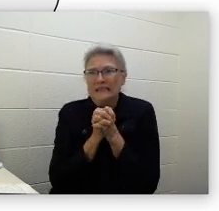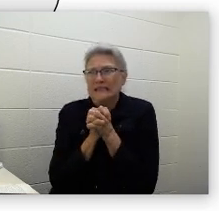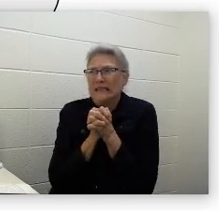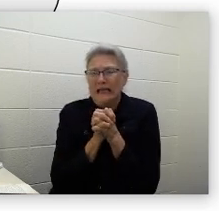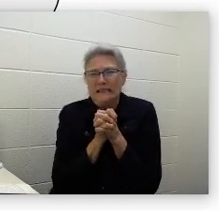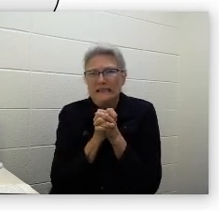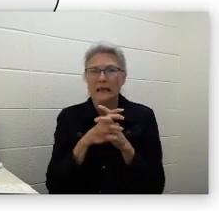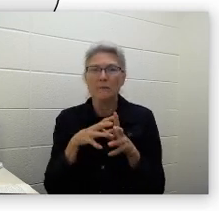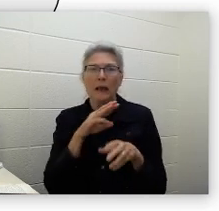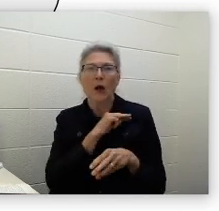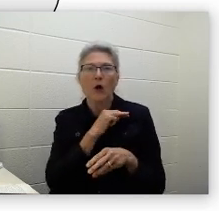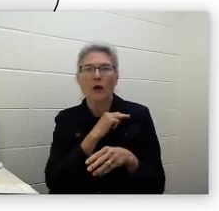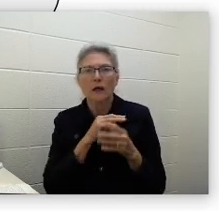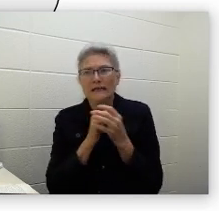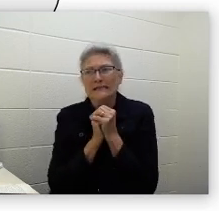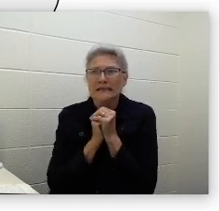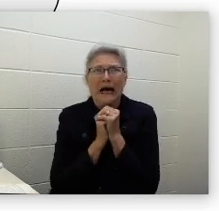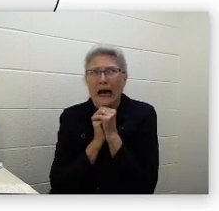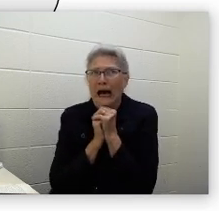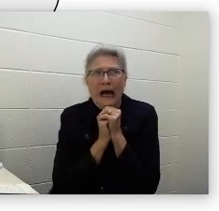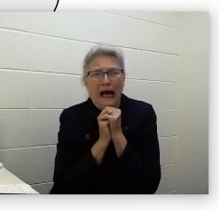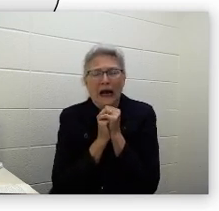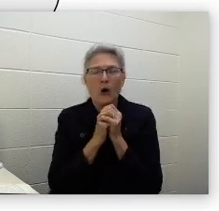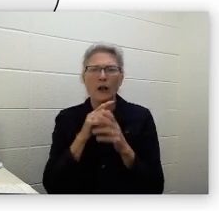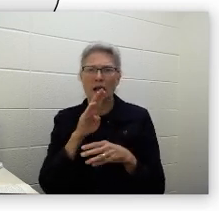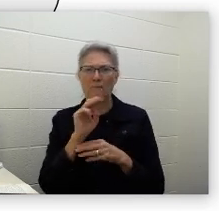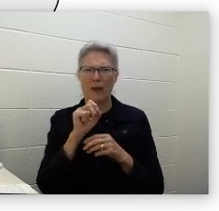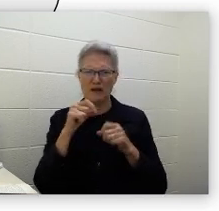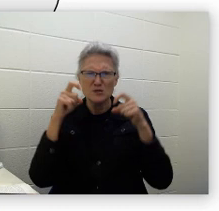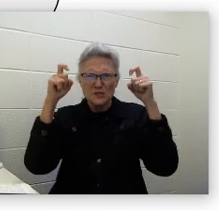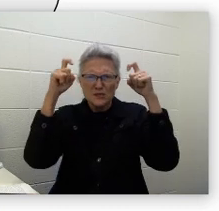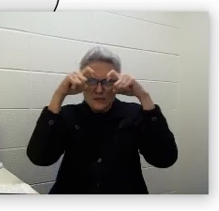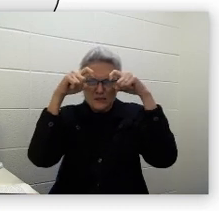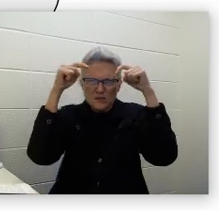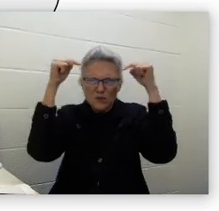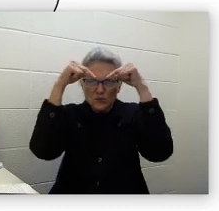like Mary? Would you be like Ben, scowling